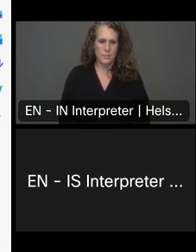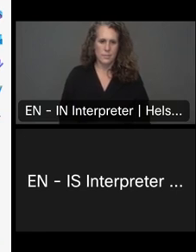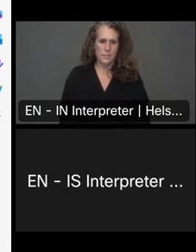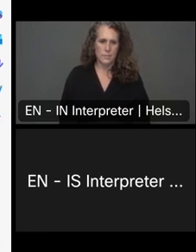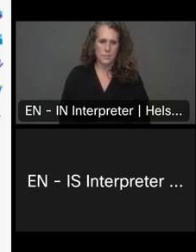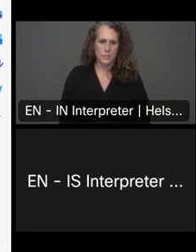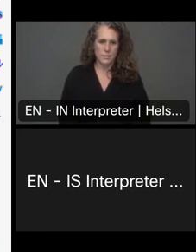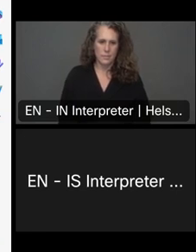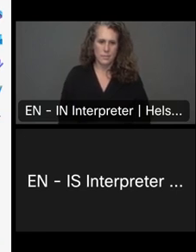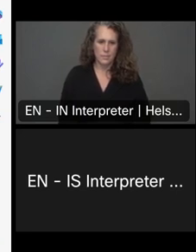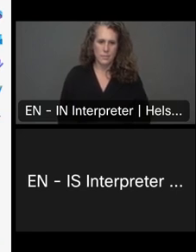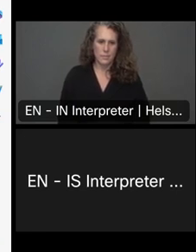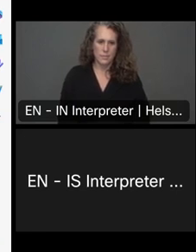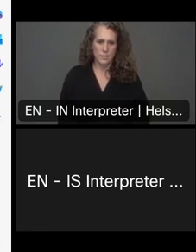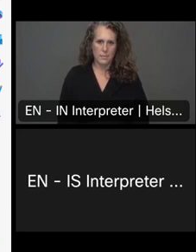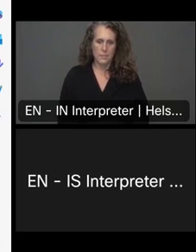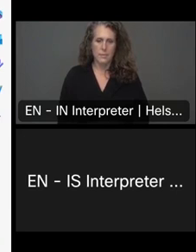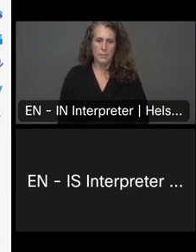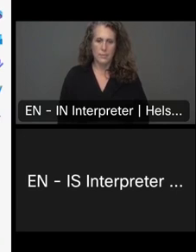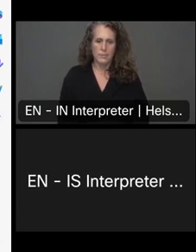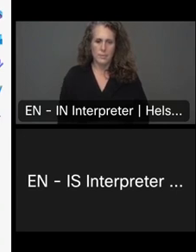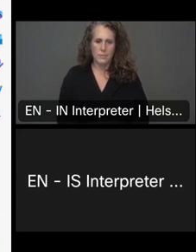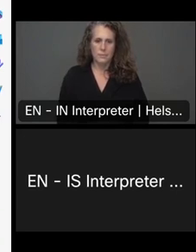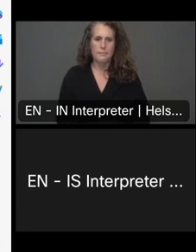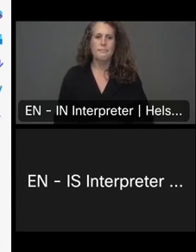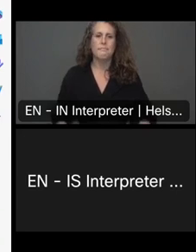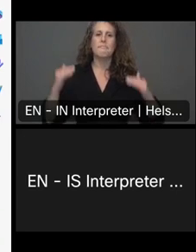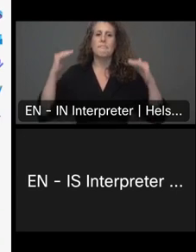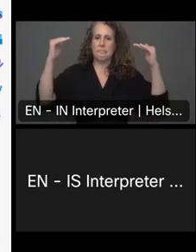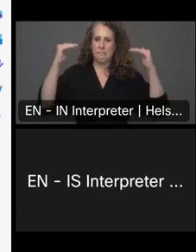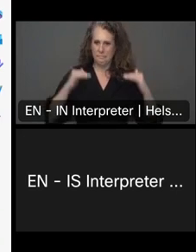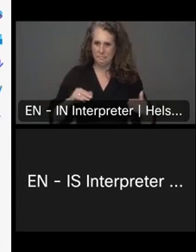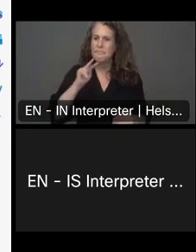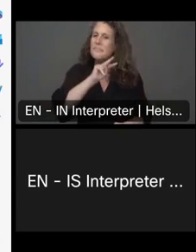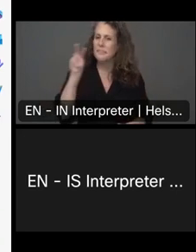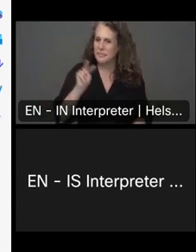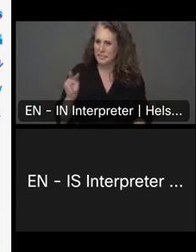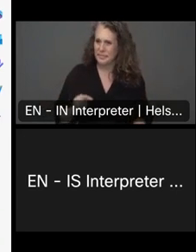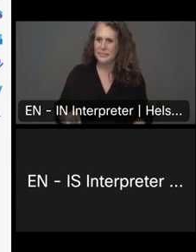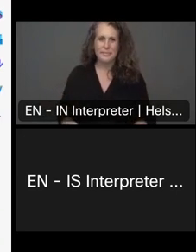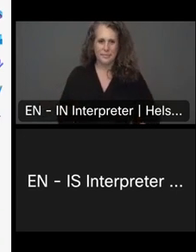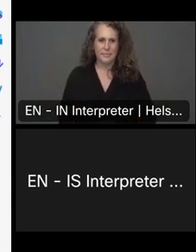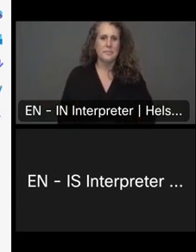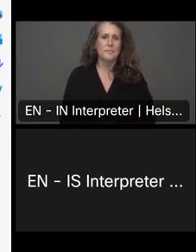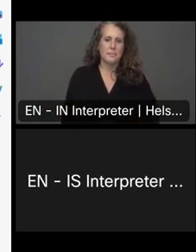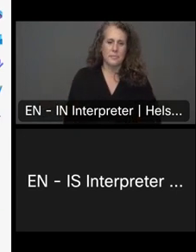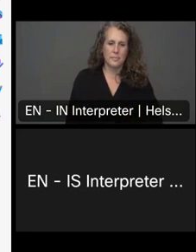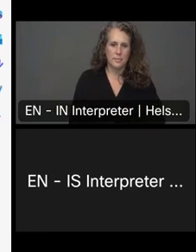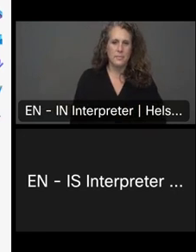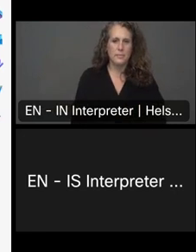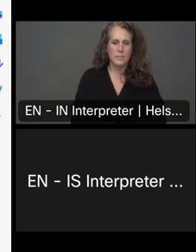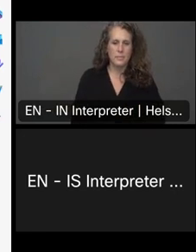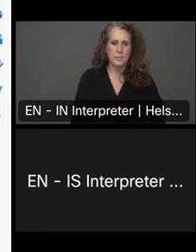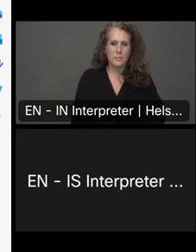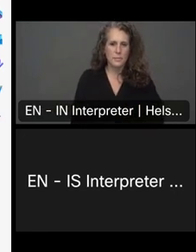of extravagance. On the sociolinguistic side, both extravagant repetition and extravagant double negation also reflect the pragmatic